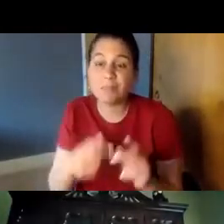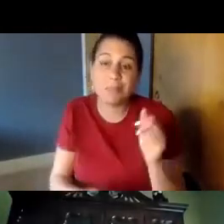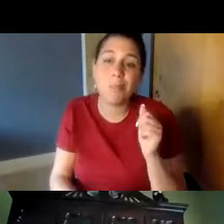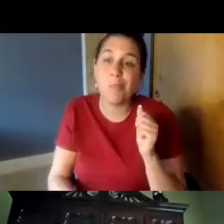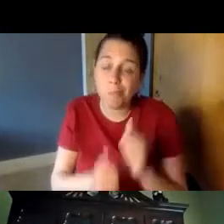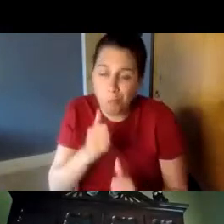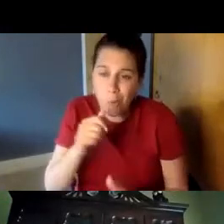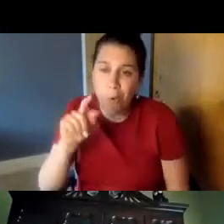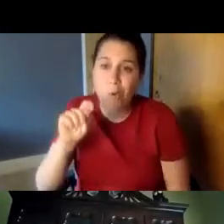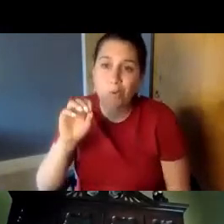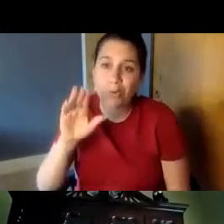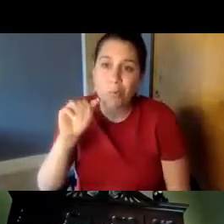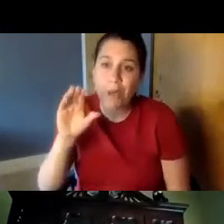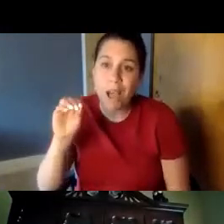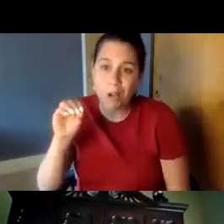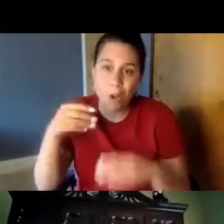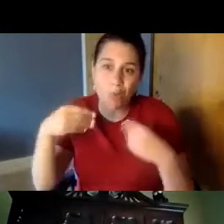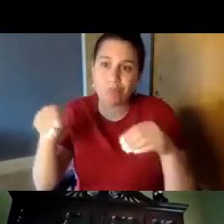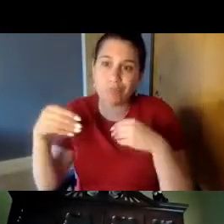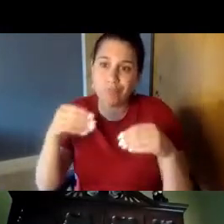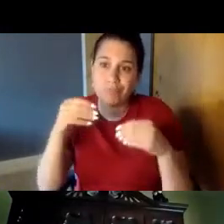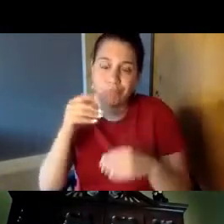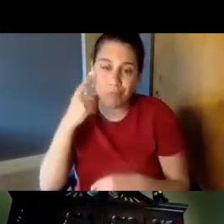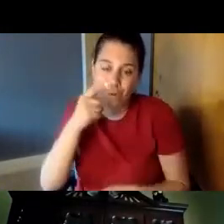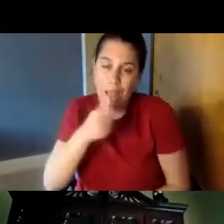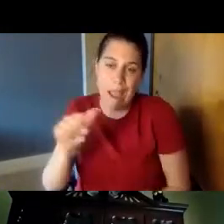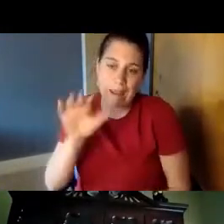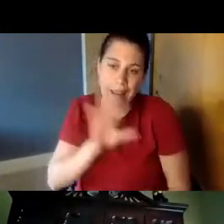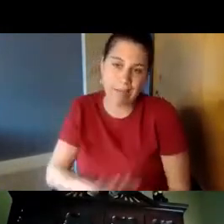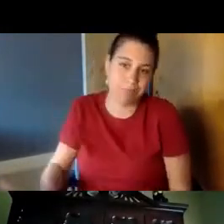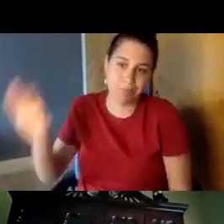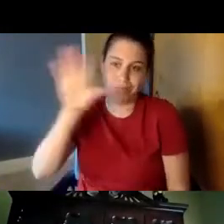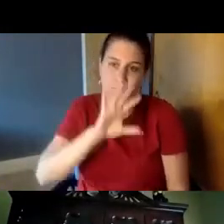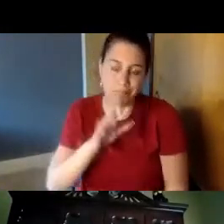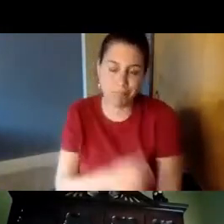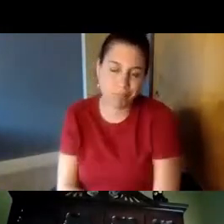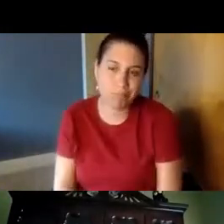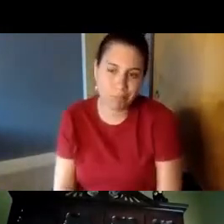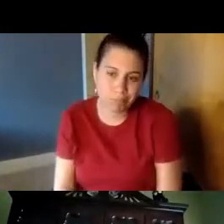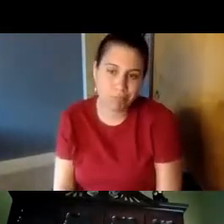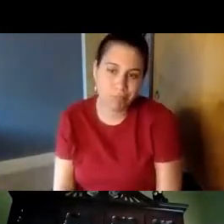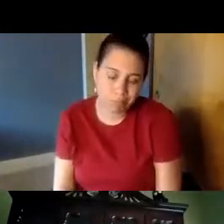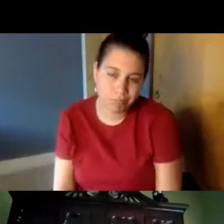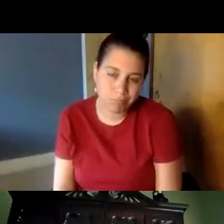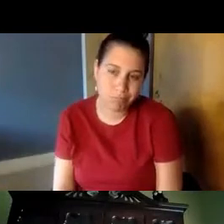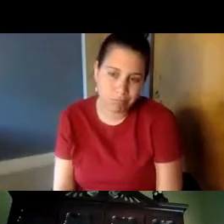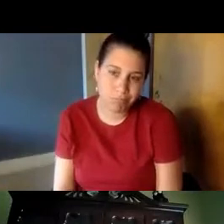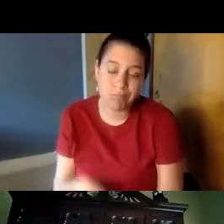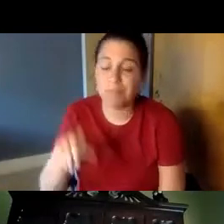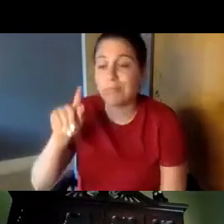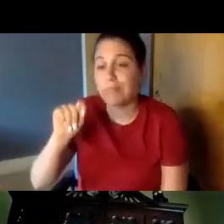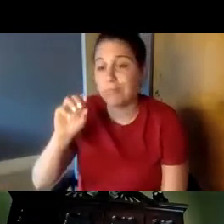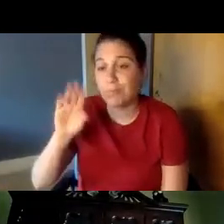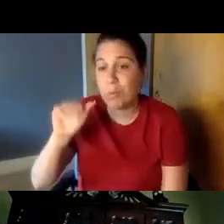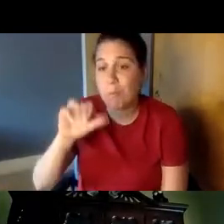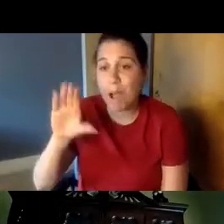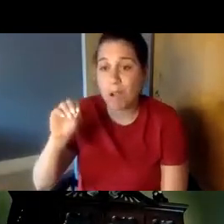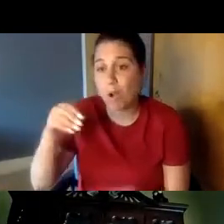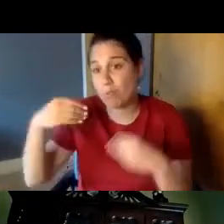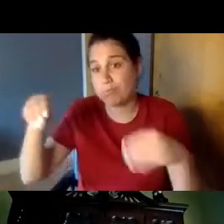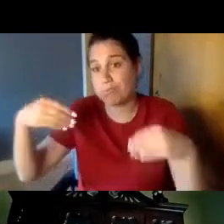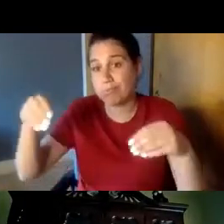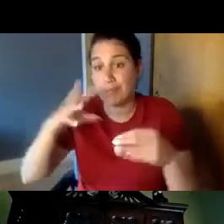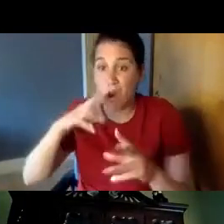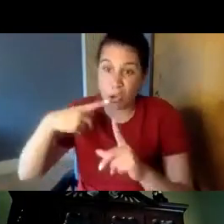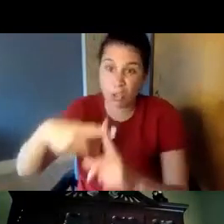tobacco retailers of any zip codes in the catchment area. So tobacco vendors are targeting, in a